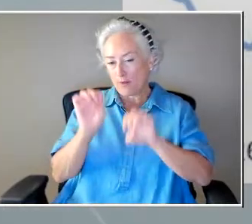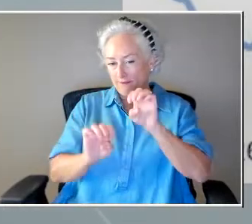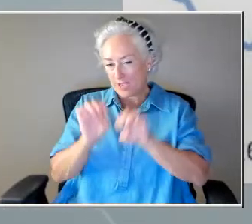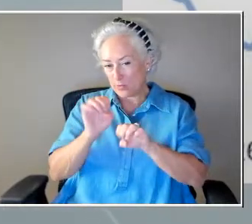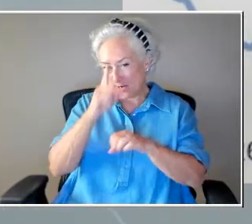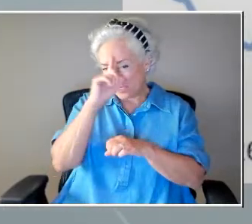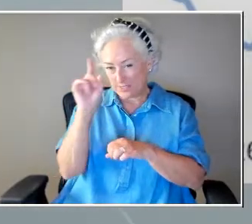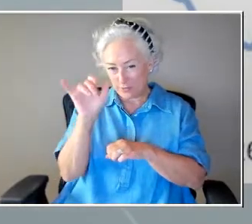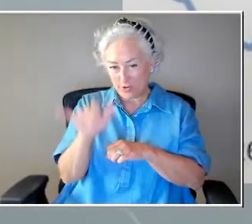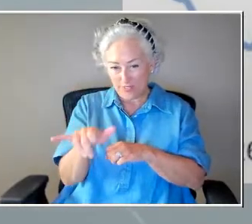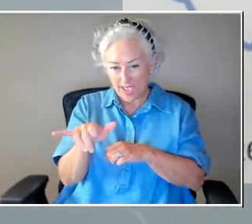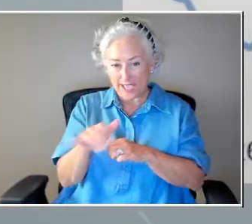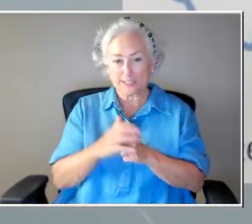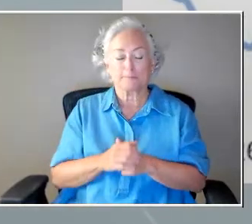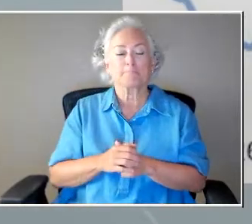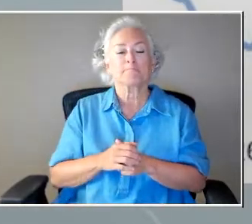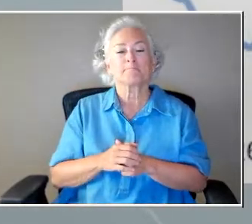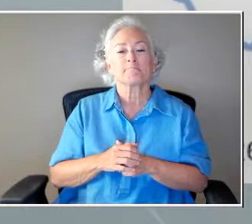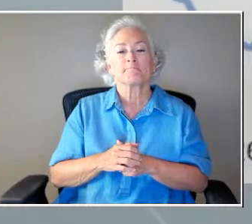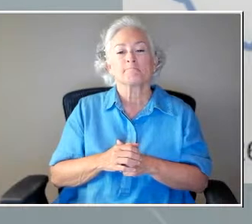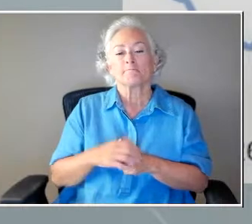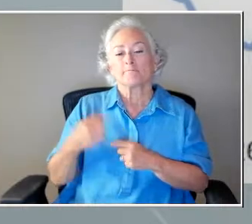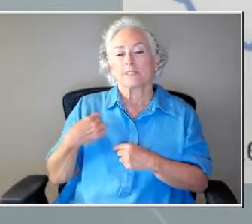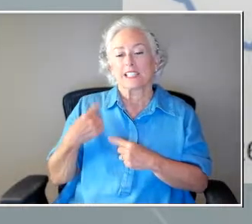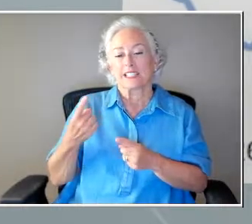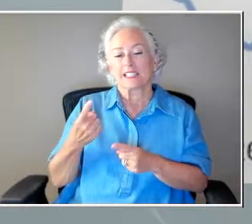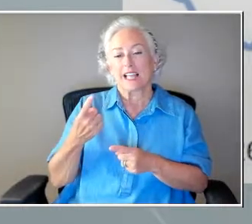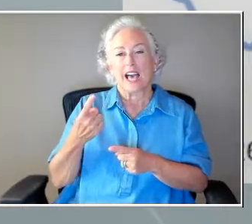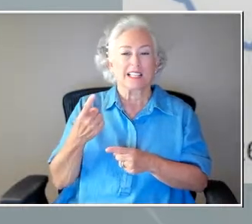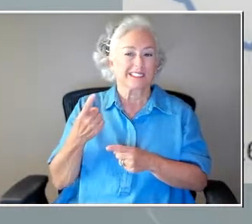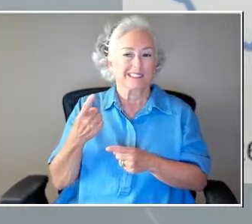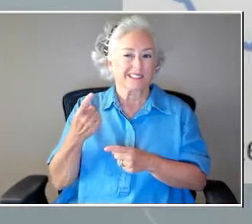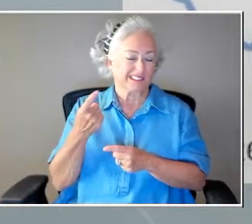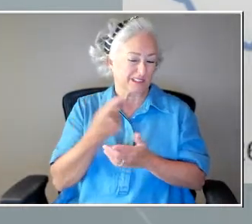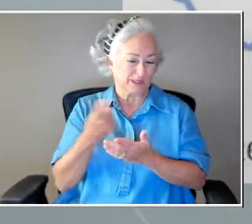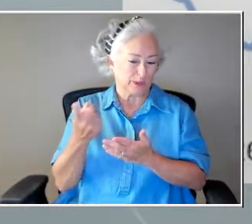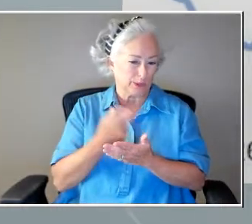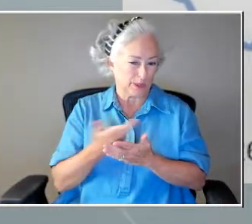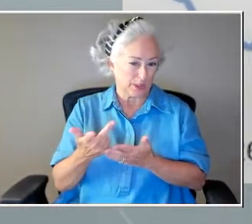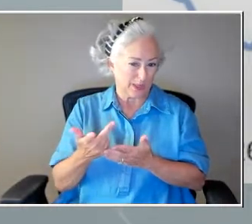that the last couple weeks, that number has slightly decreased, and so we are